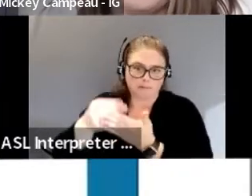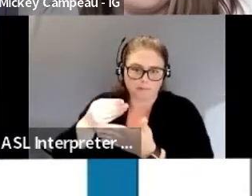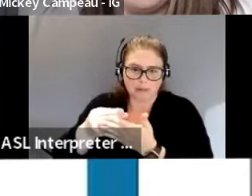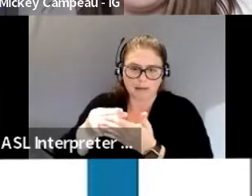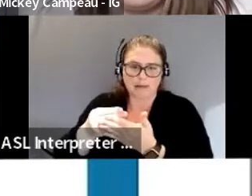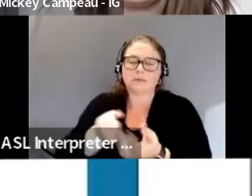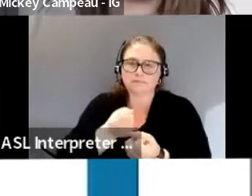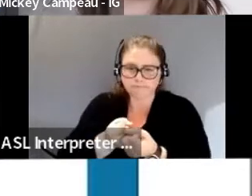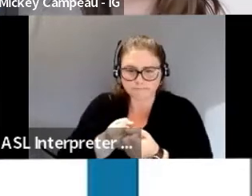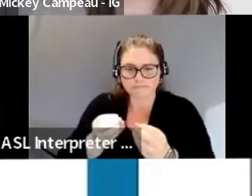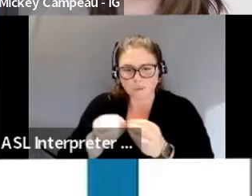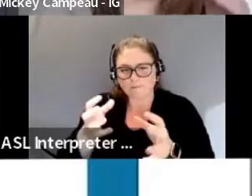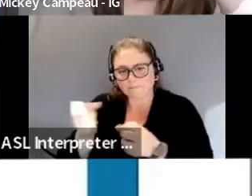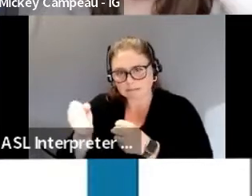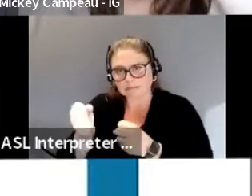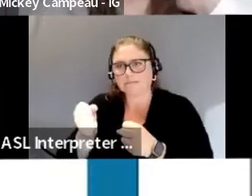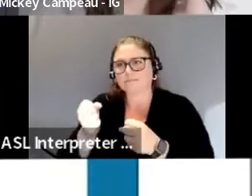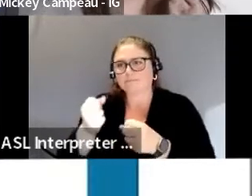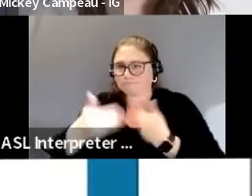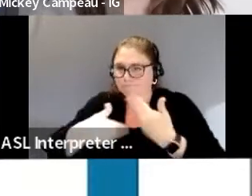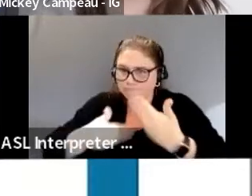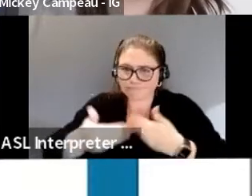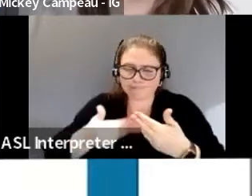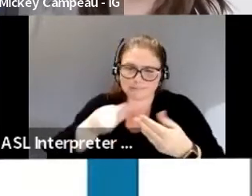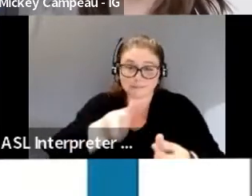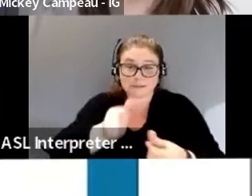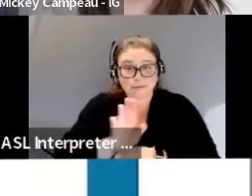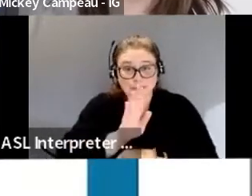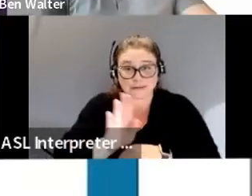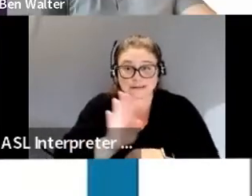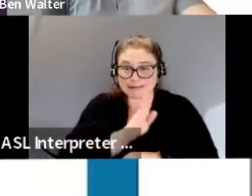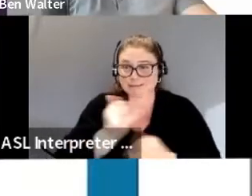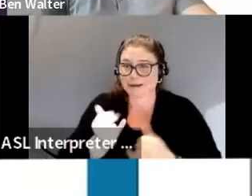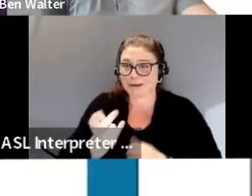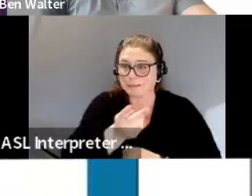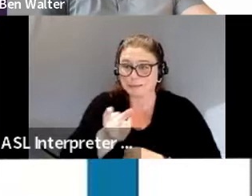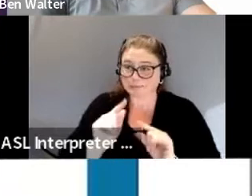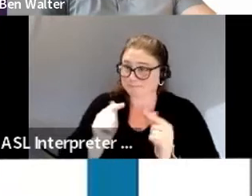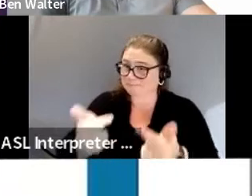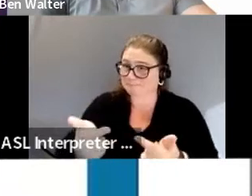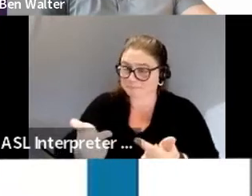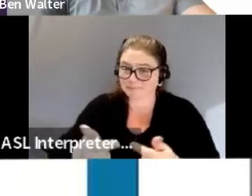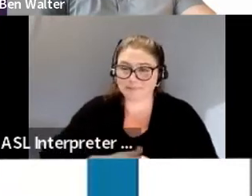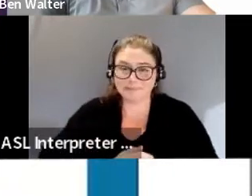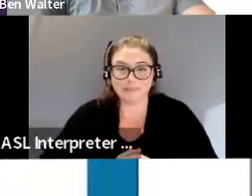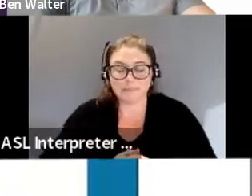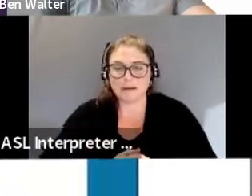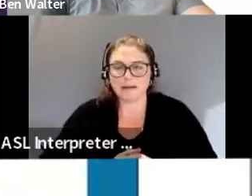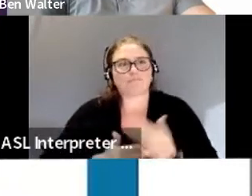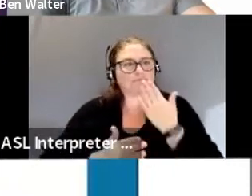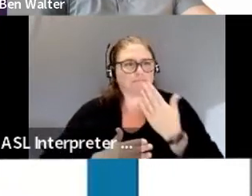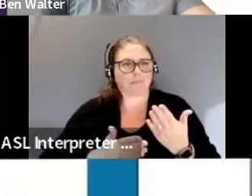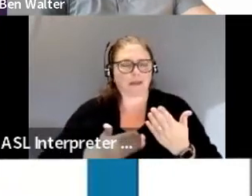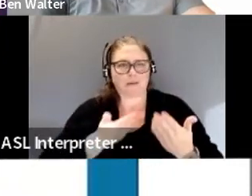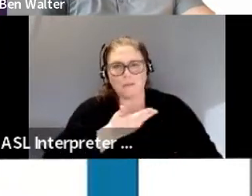you, Ben and Katherine. I'll let you take over the screen and the call. Thanks so much. Mickey, Thank you so much for the warm introduction.